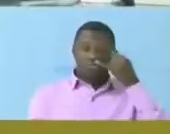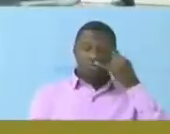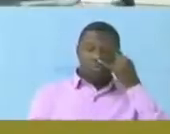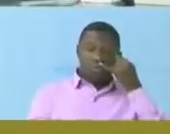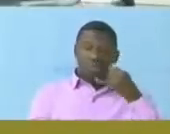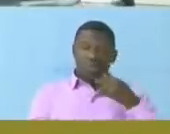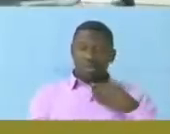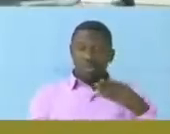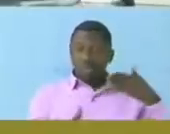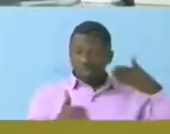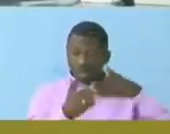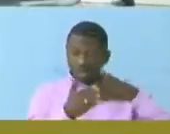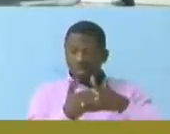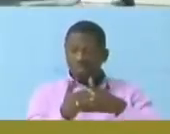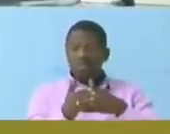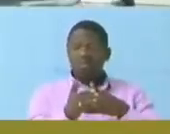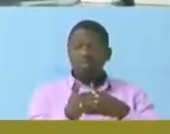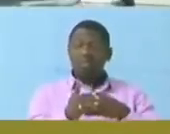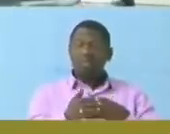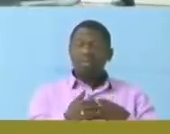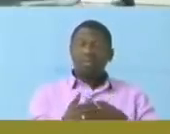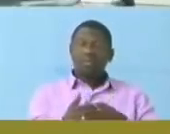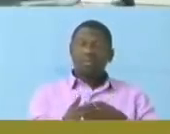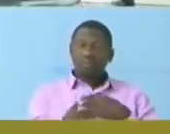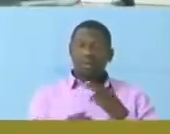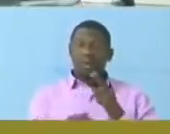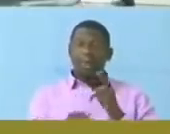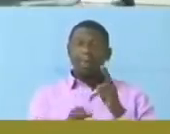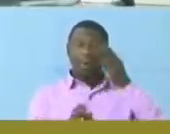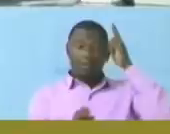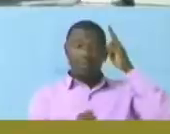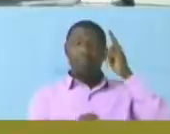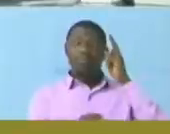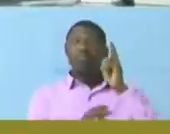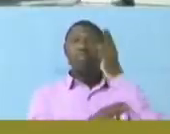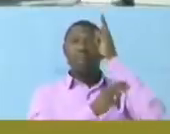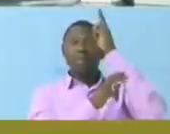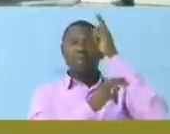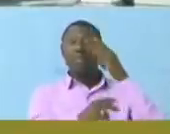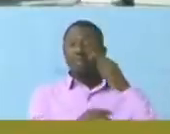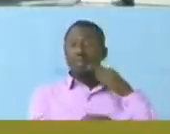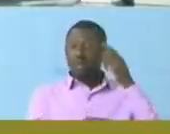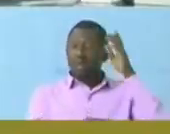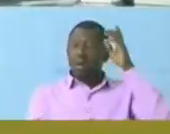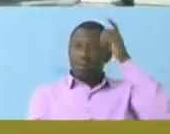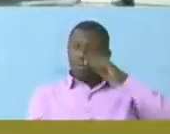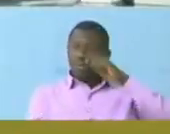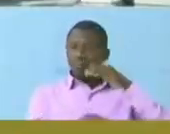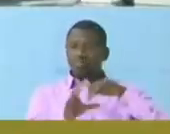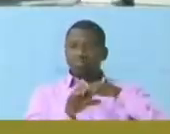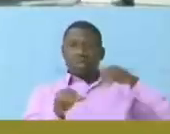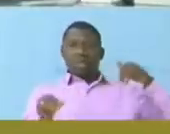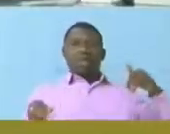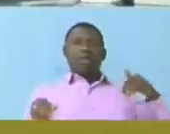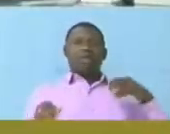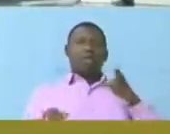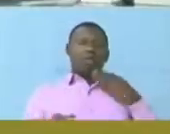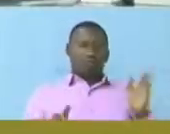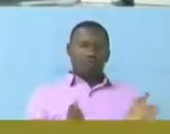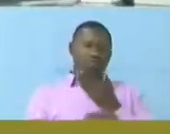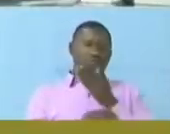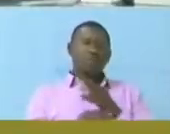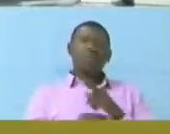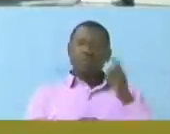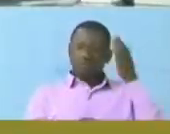reach the checkpoint they will always open fire so that the police will find back and they will run because we that's our belief that you know they are onto drug